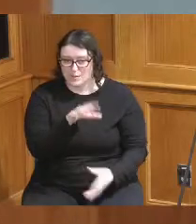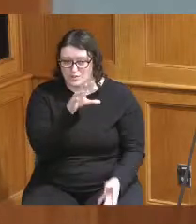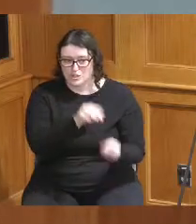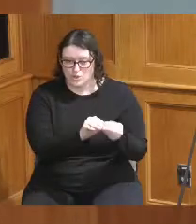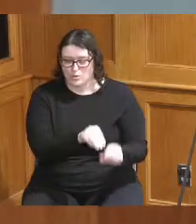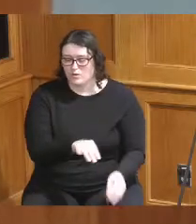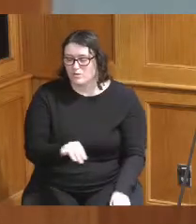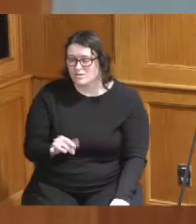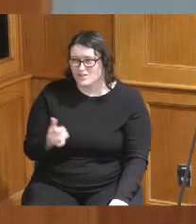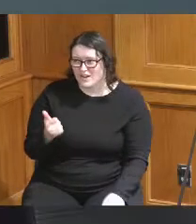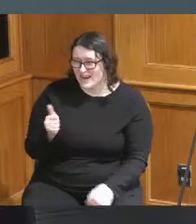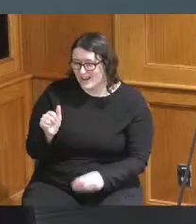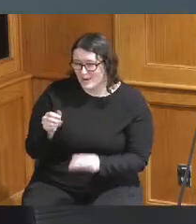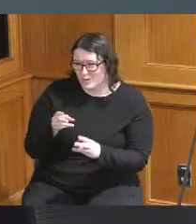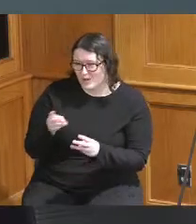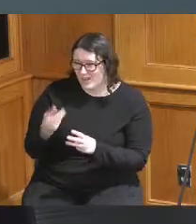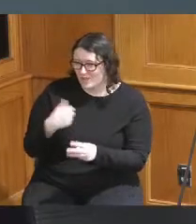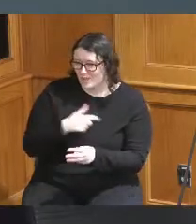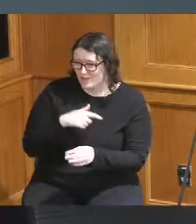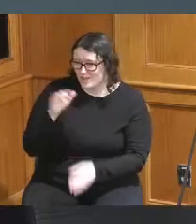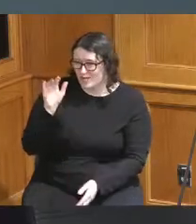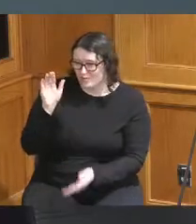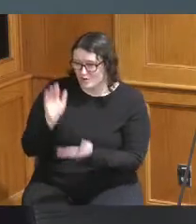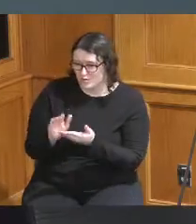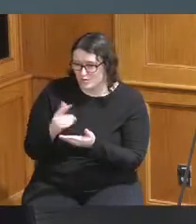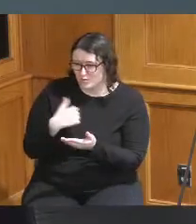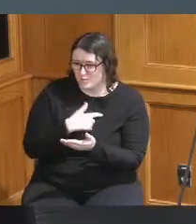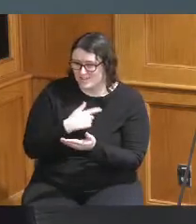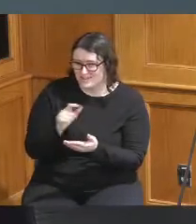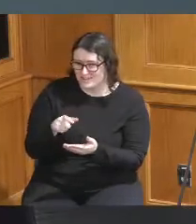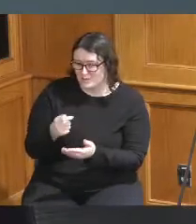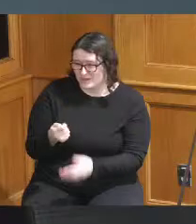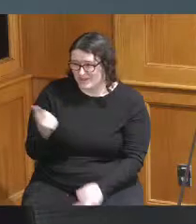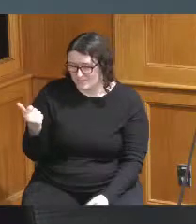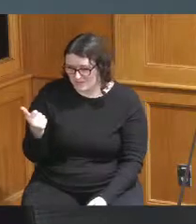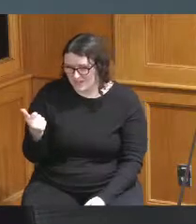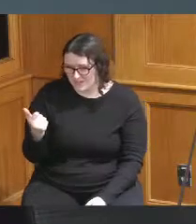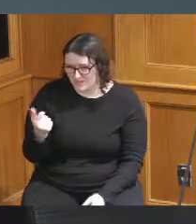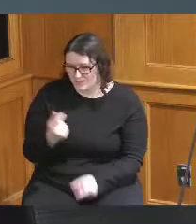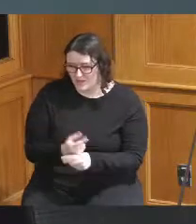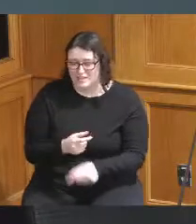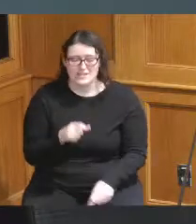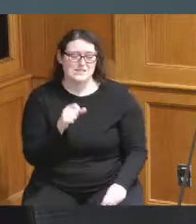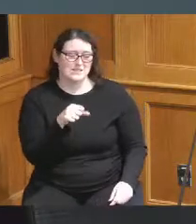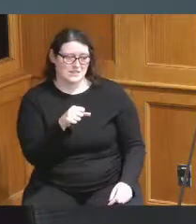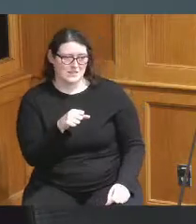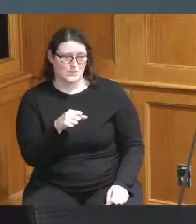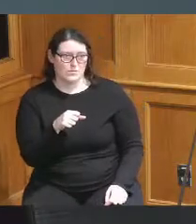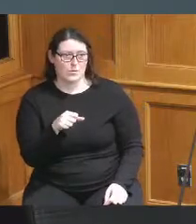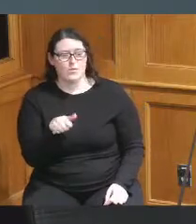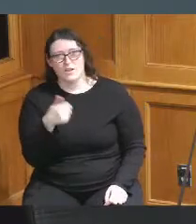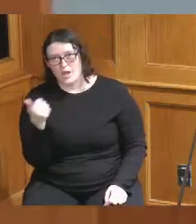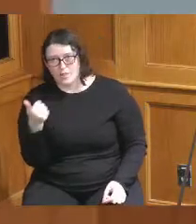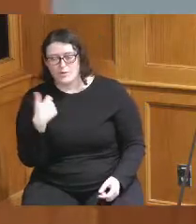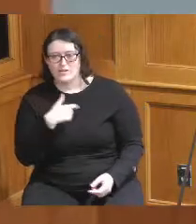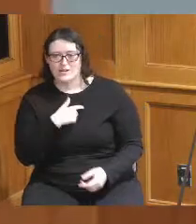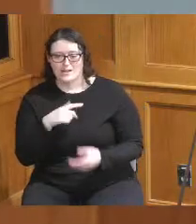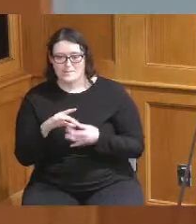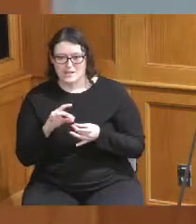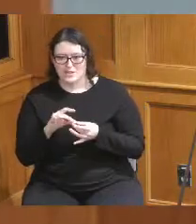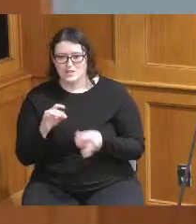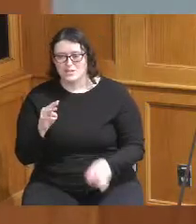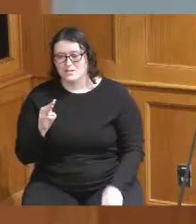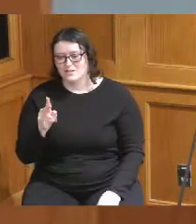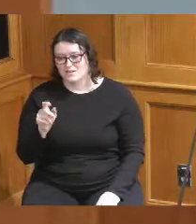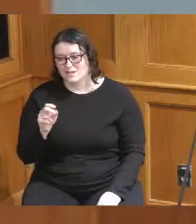can, in order to reduce, we'd have to eliminate one of the projects? We'd have to reduce one of those other ones that I mentioned. For example, the Kenwood Hills Local